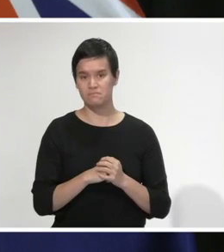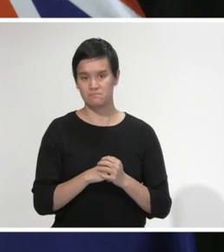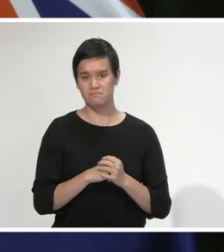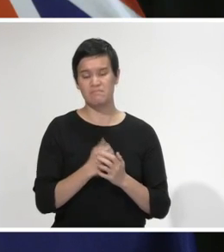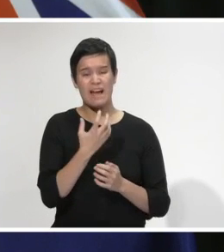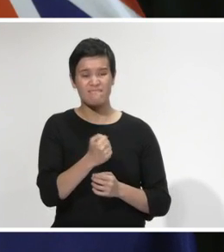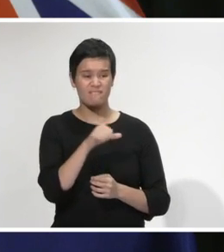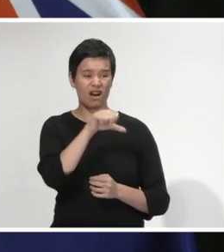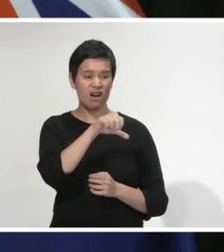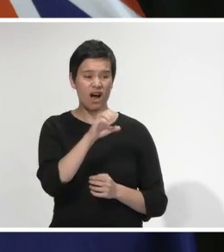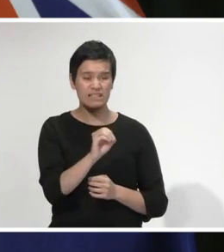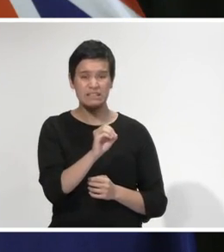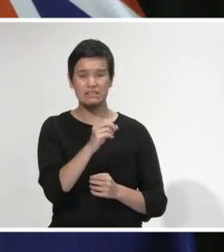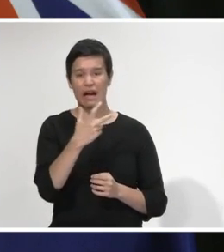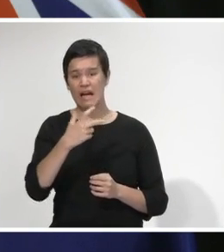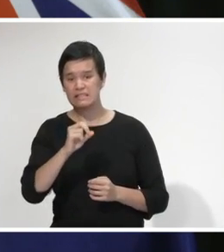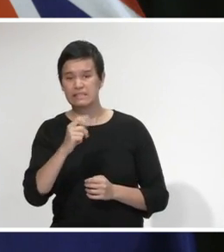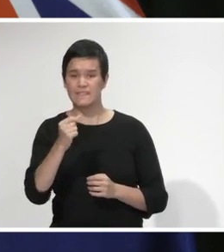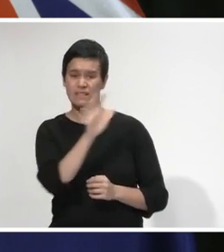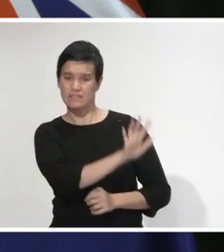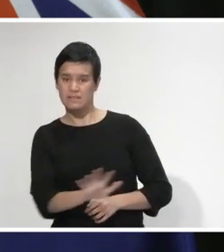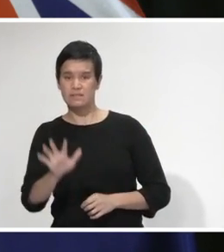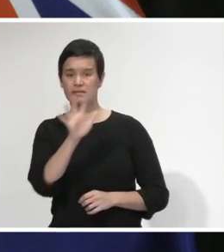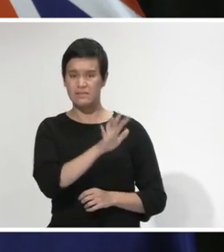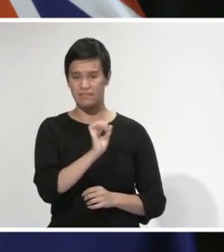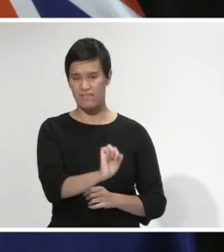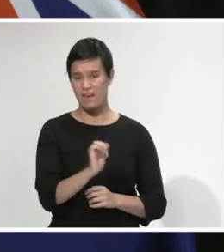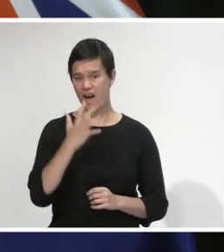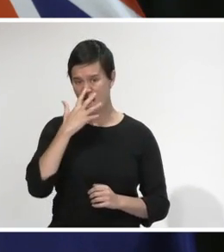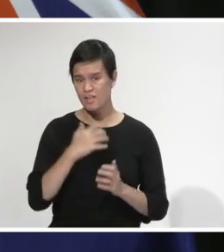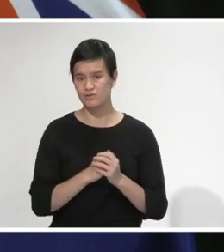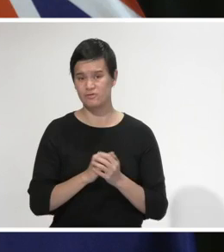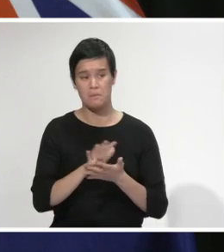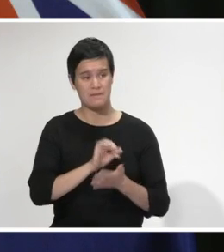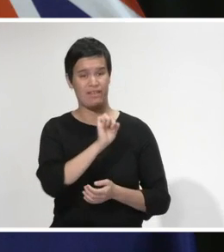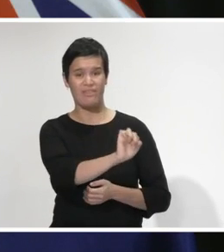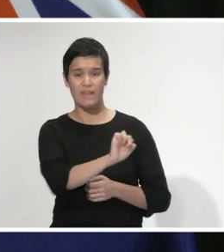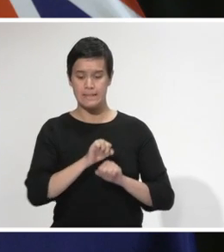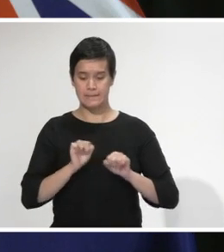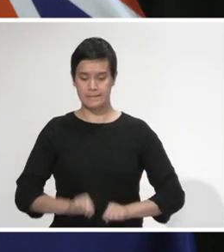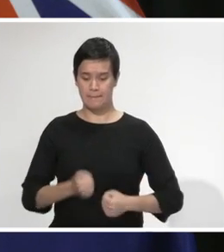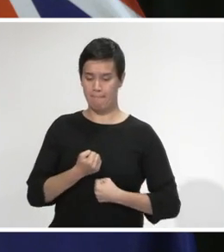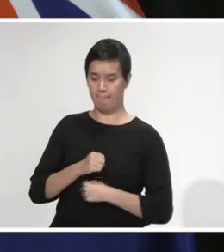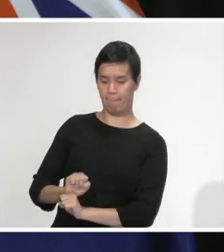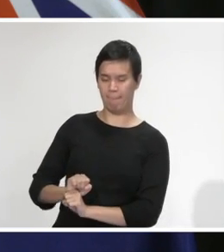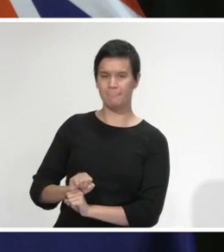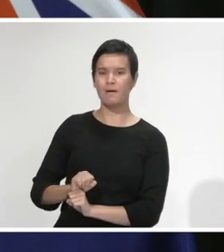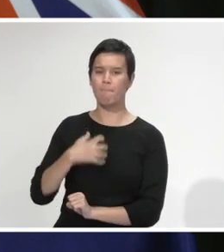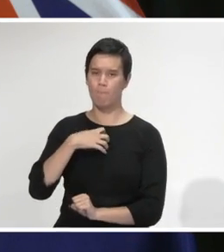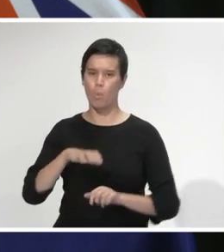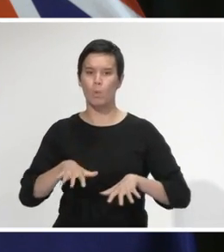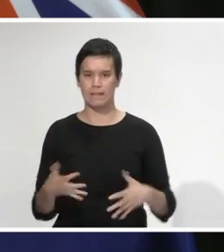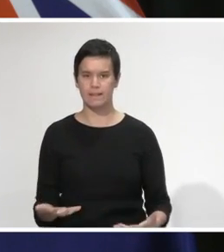already frail. They have very low reserves to be able to fight off these sorts of infections. So that's why we are seeing